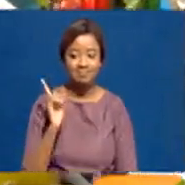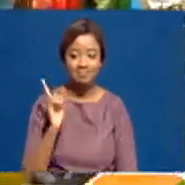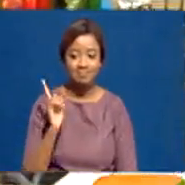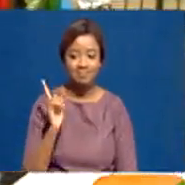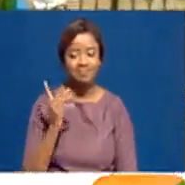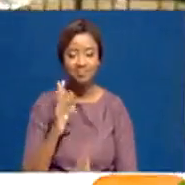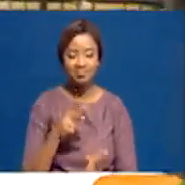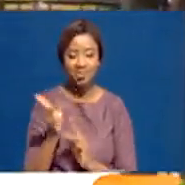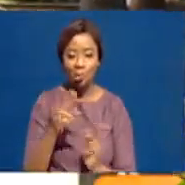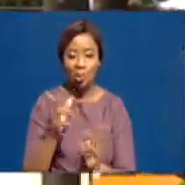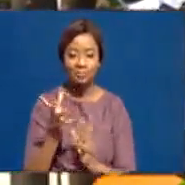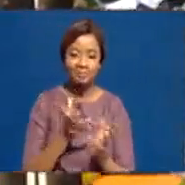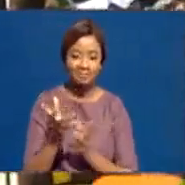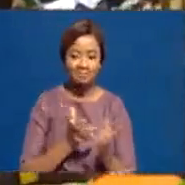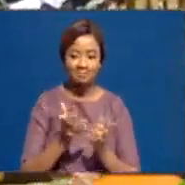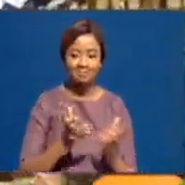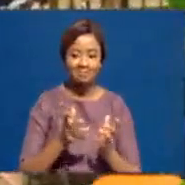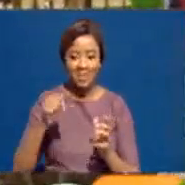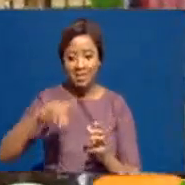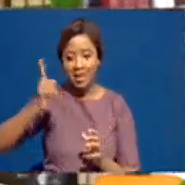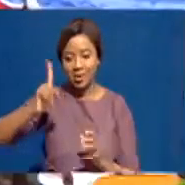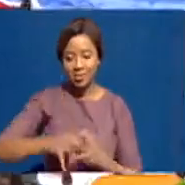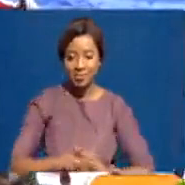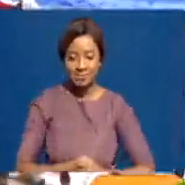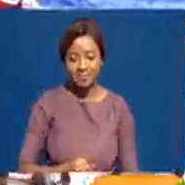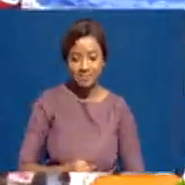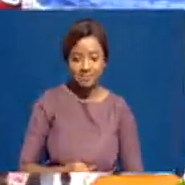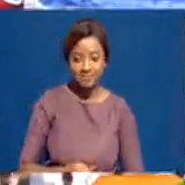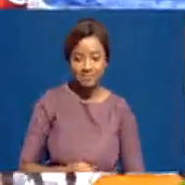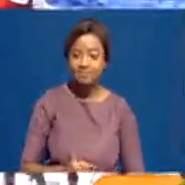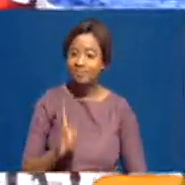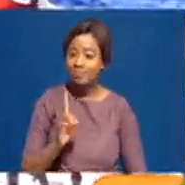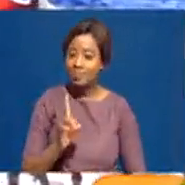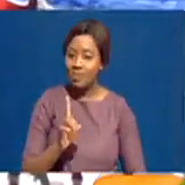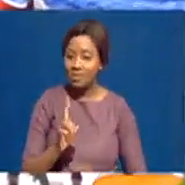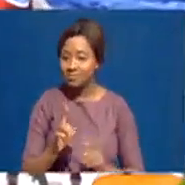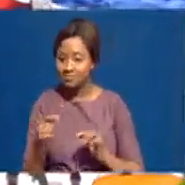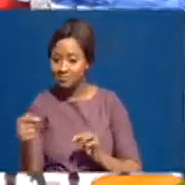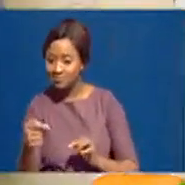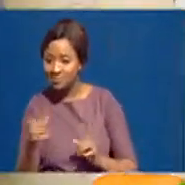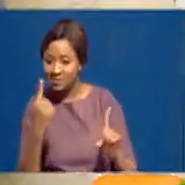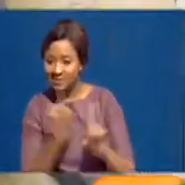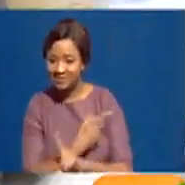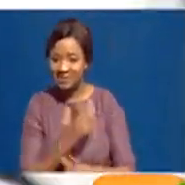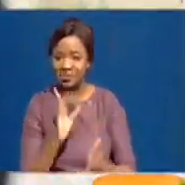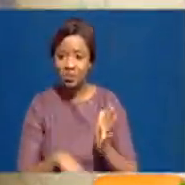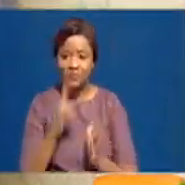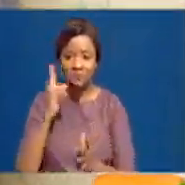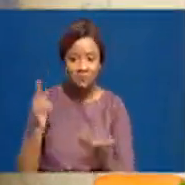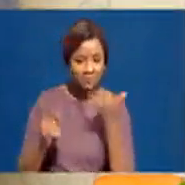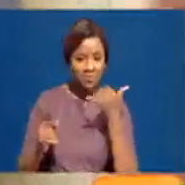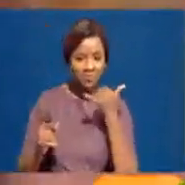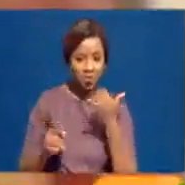It's business as usual at the Wakulima Market in Nairobi, but there's also business unusual taking place here. You